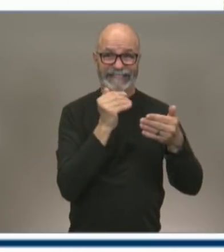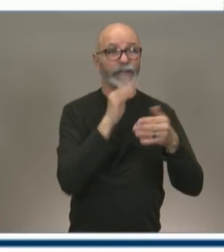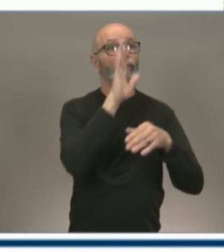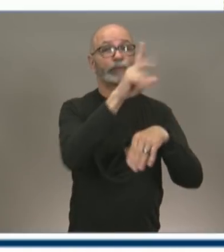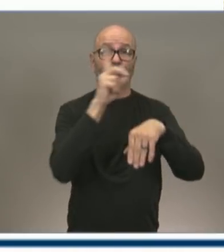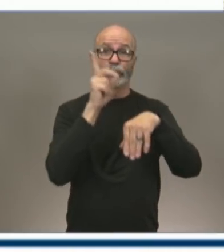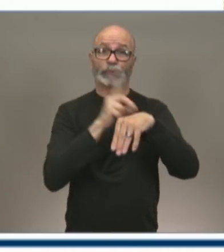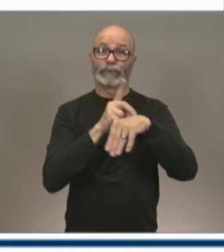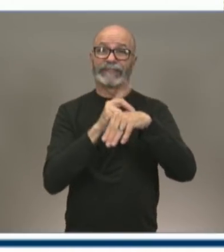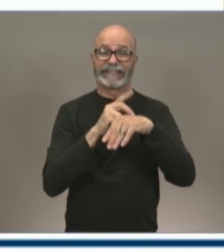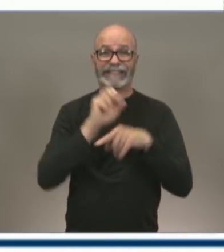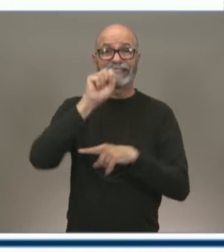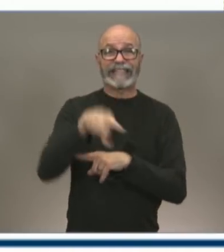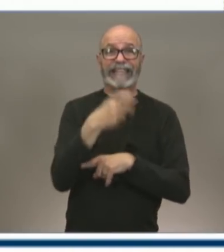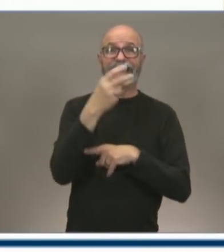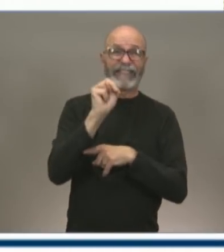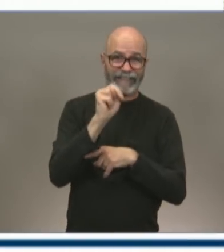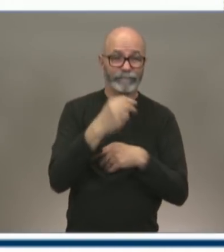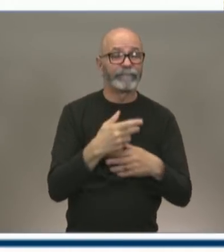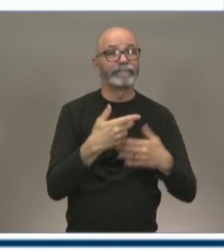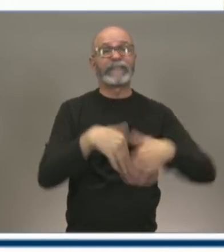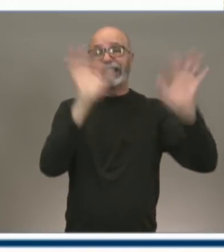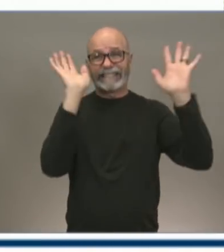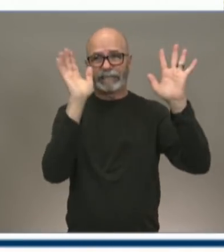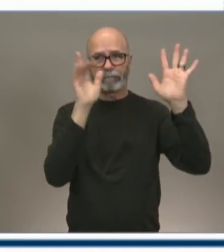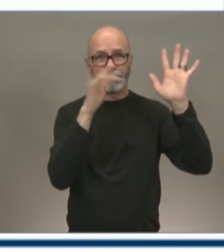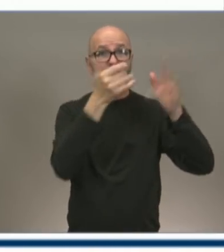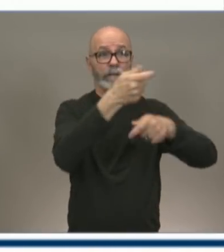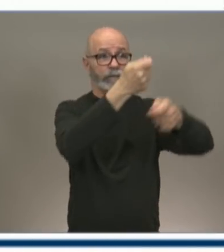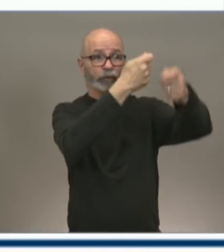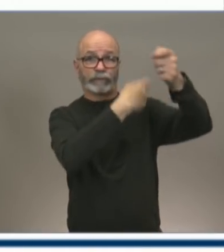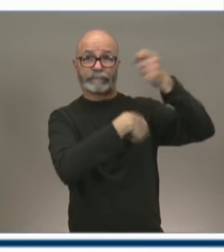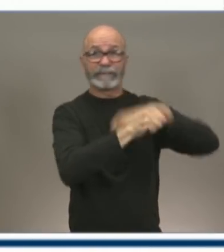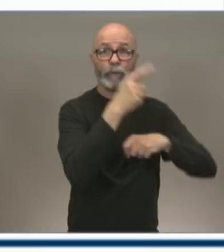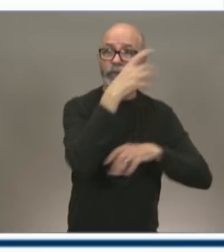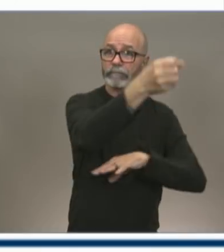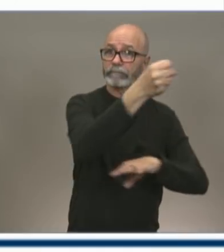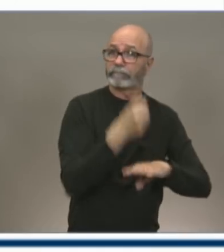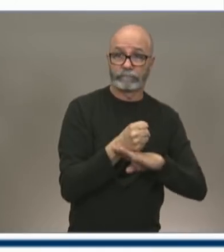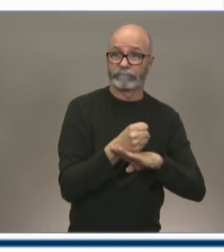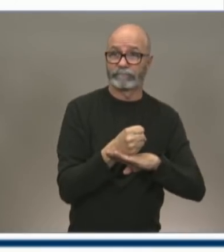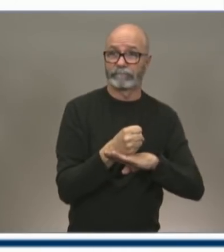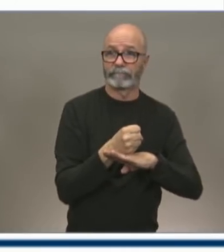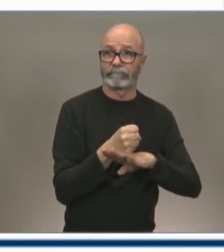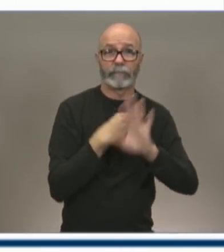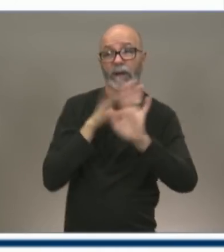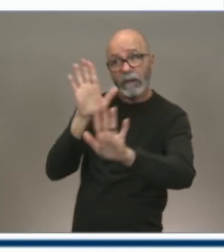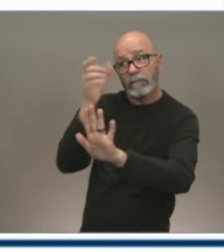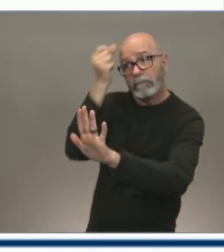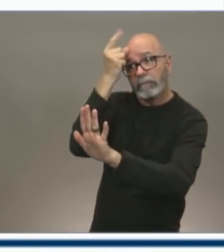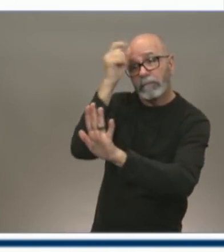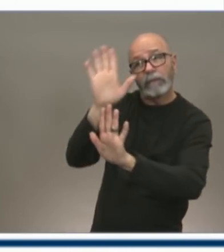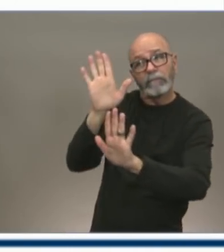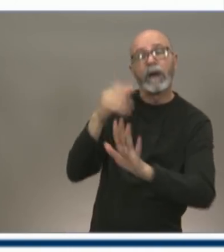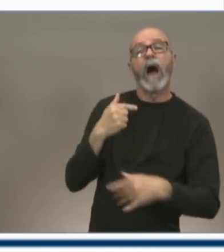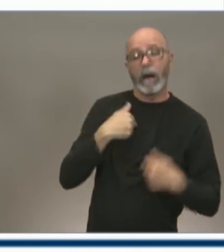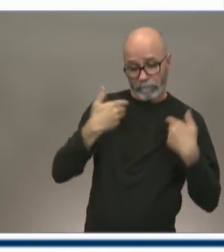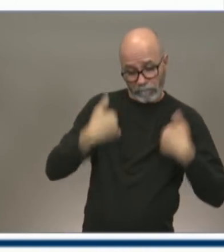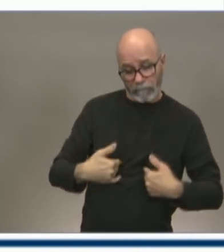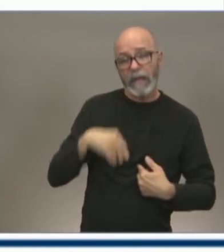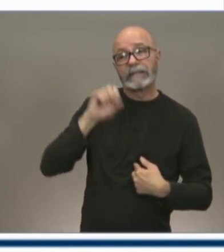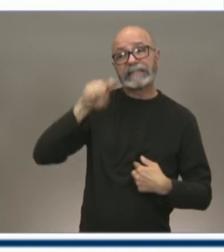you? I am still the Premier. I will be the Premier here until, and I'll continue to